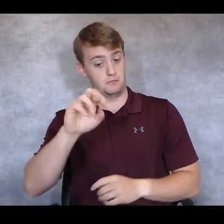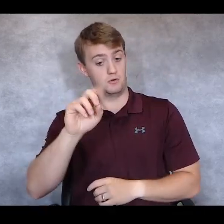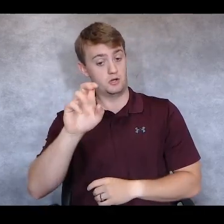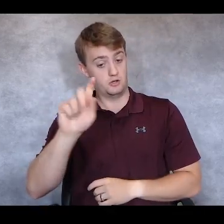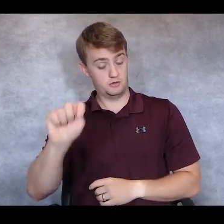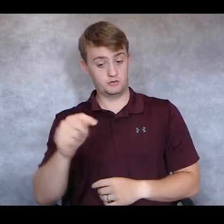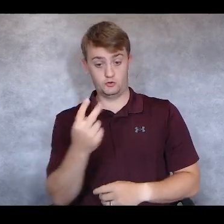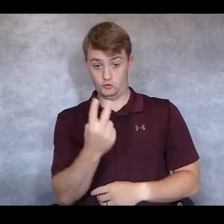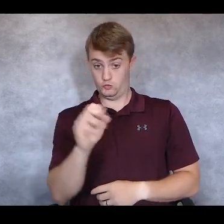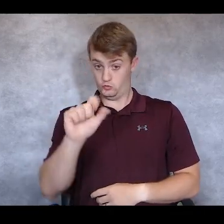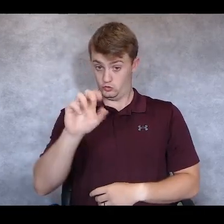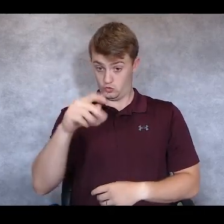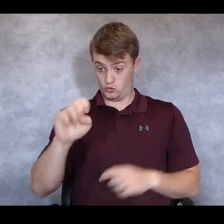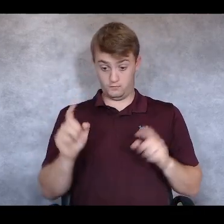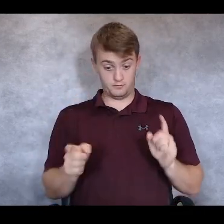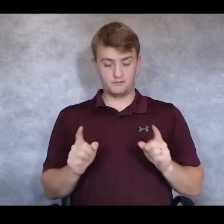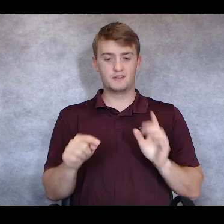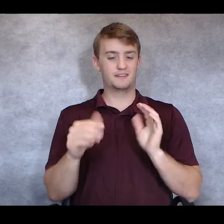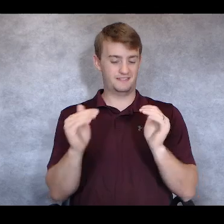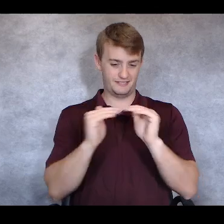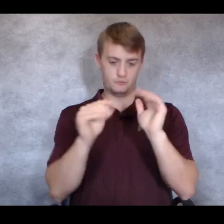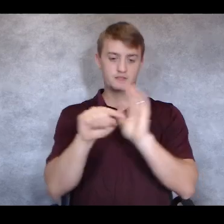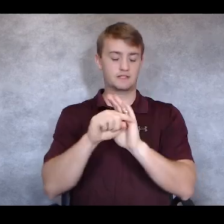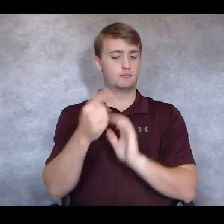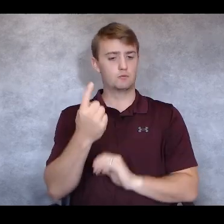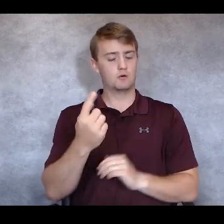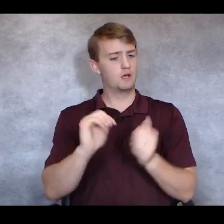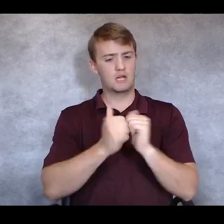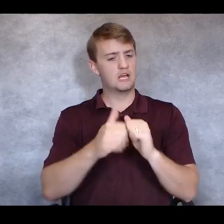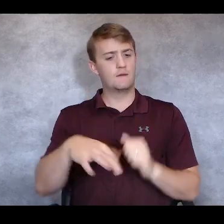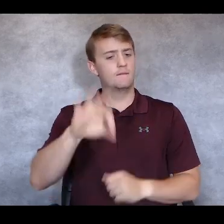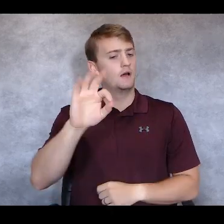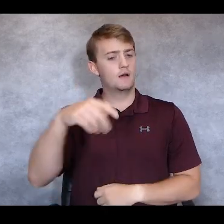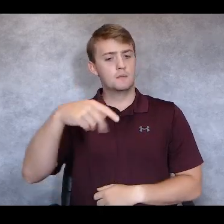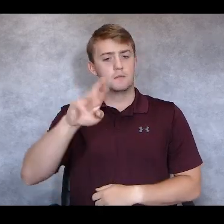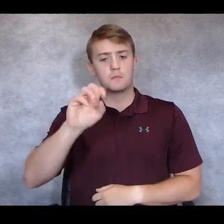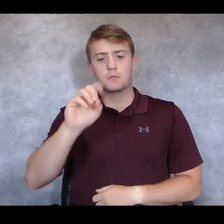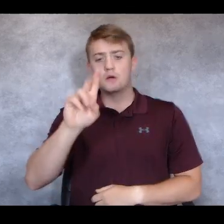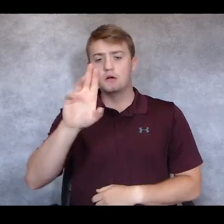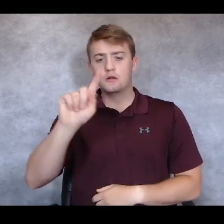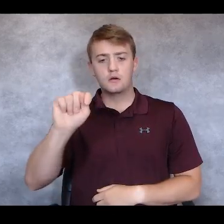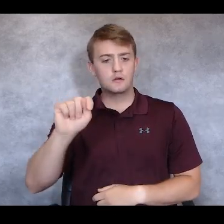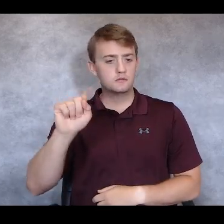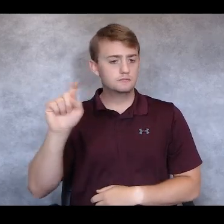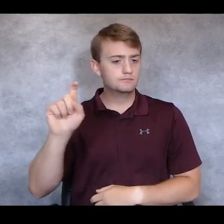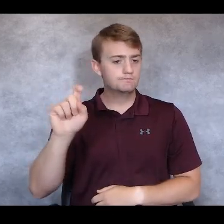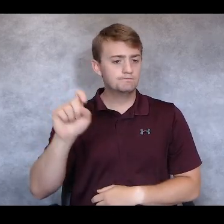the two slopes is equal to -1. How do you find a product?